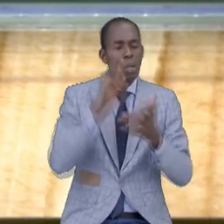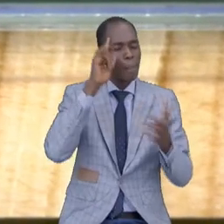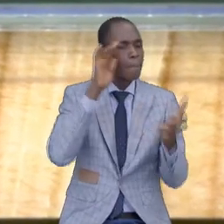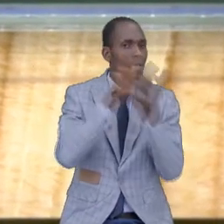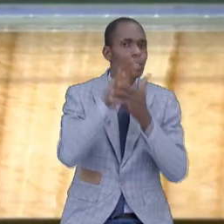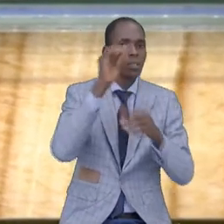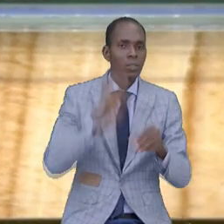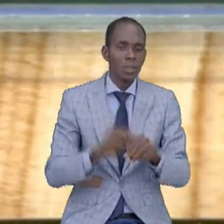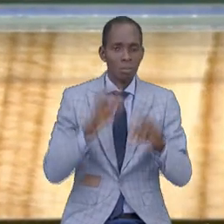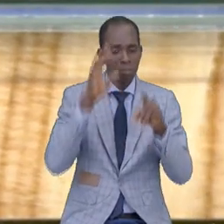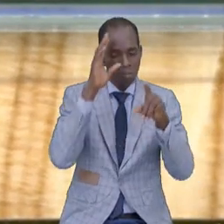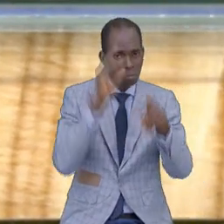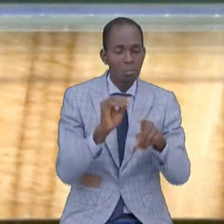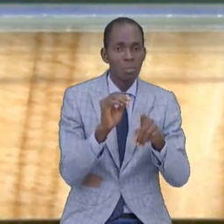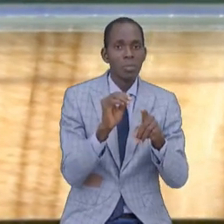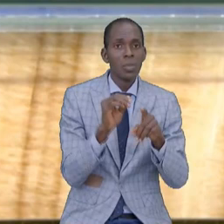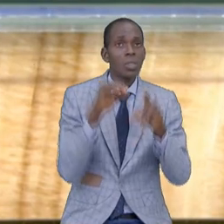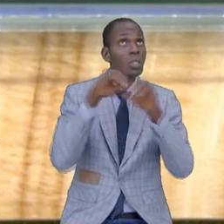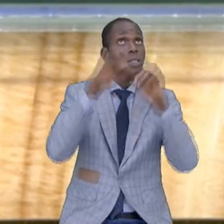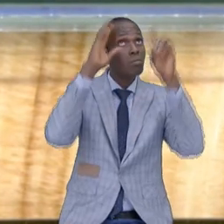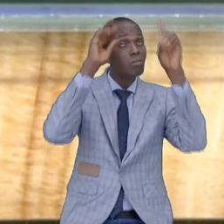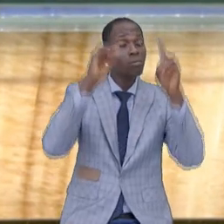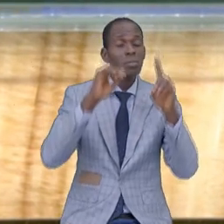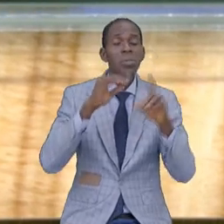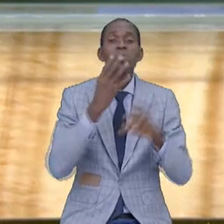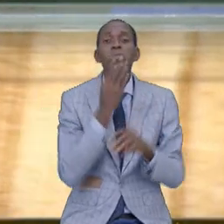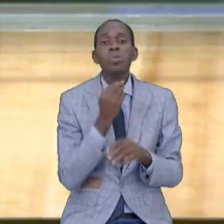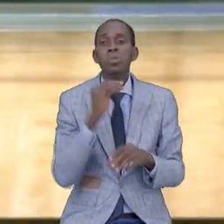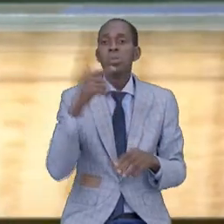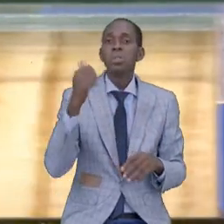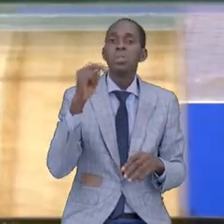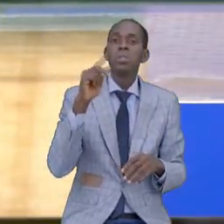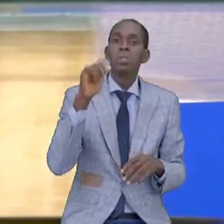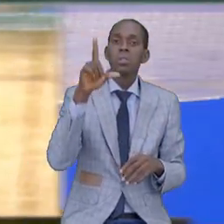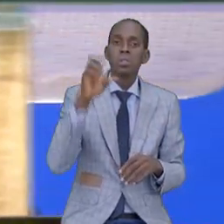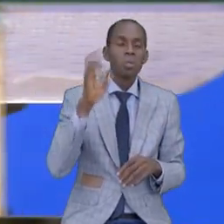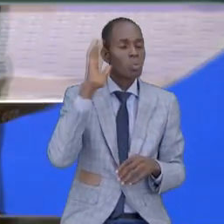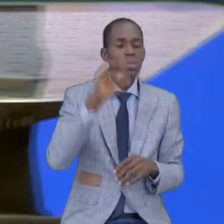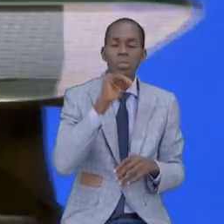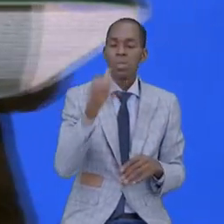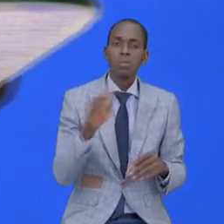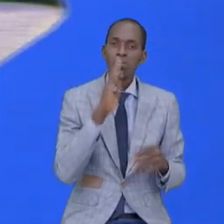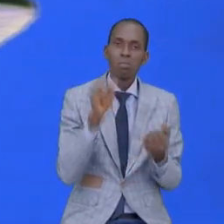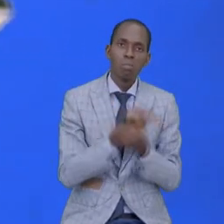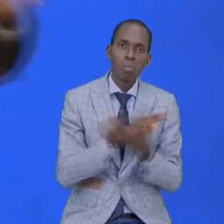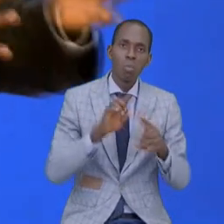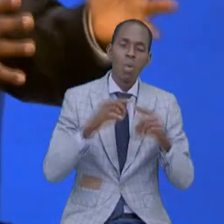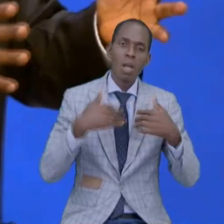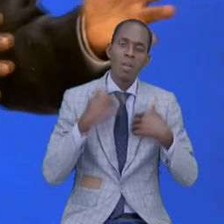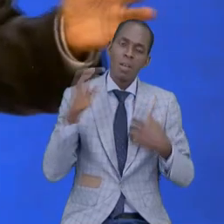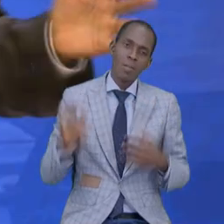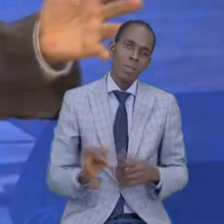Jew or a Gentile, will not perish but have everlasting life. He said, the gospel